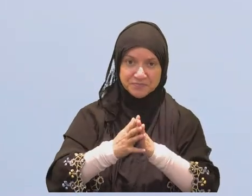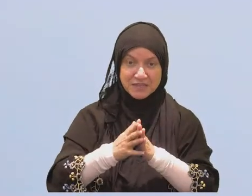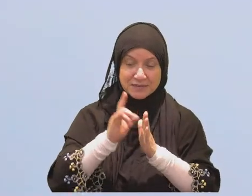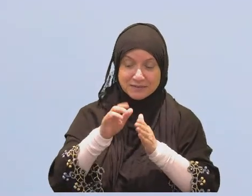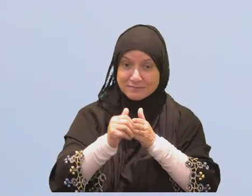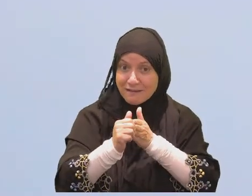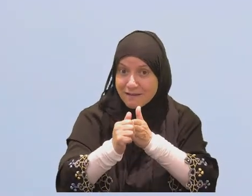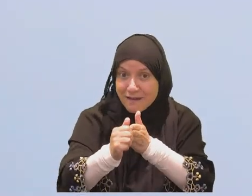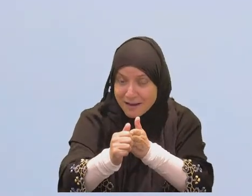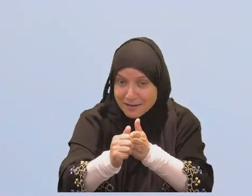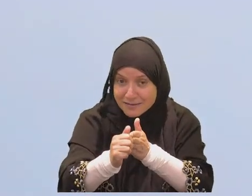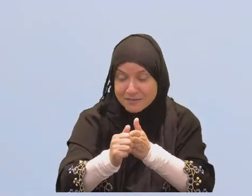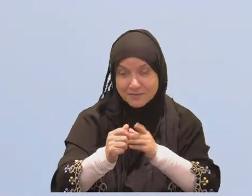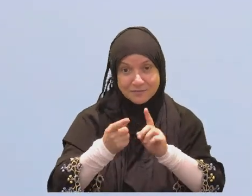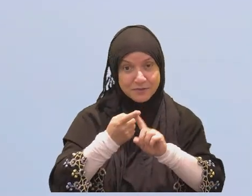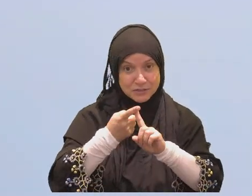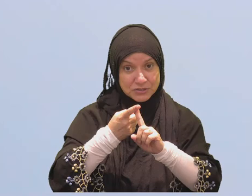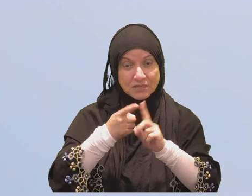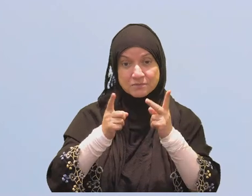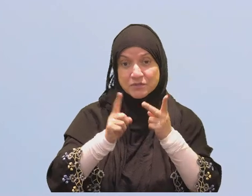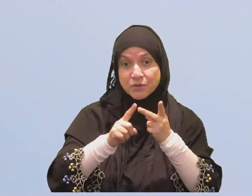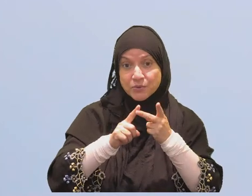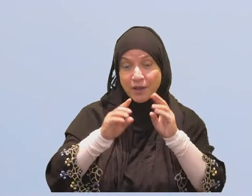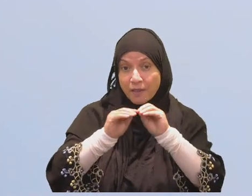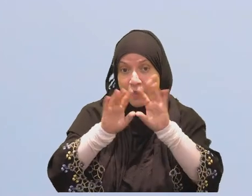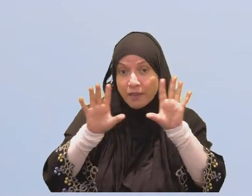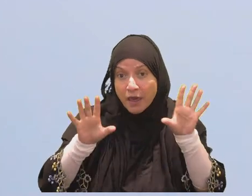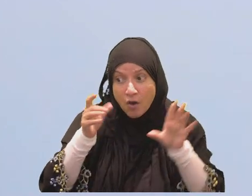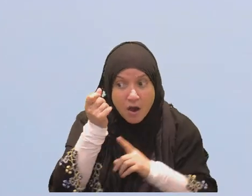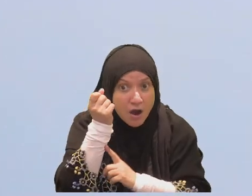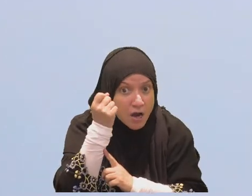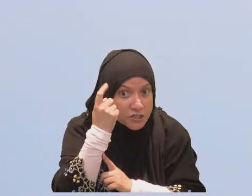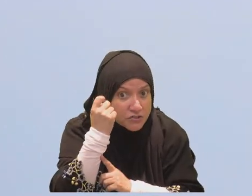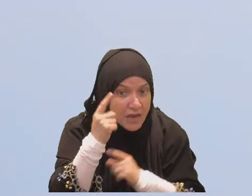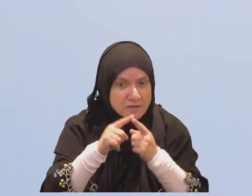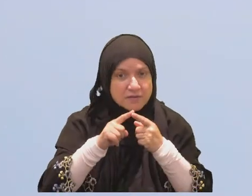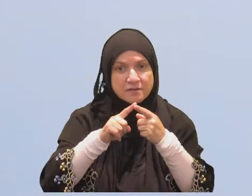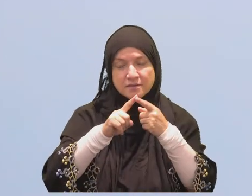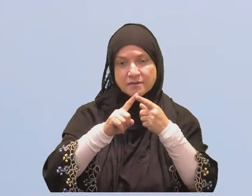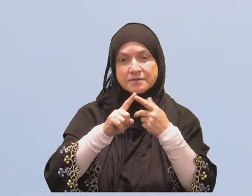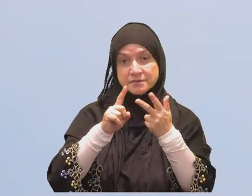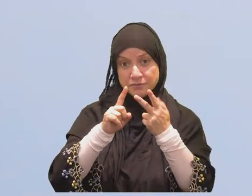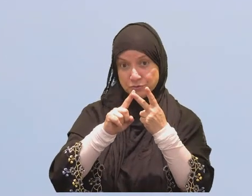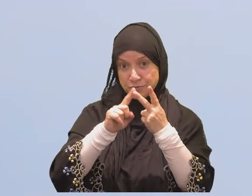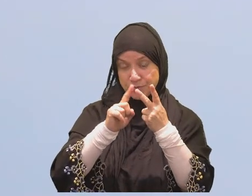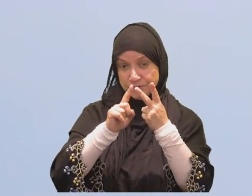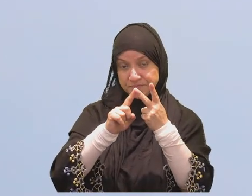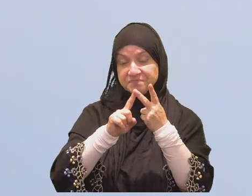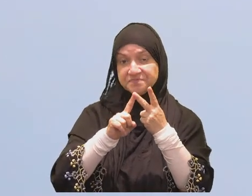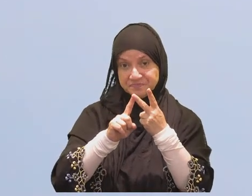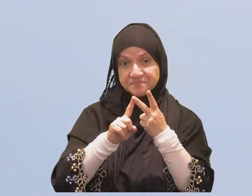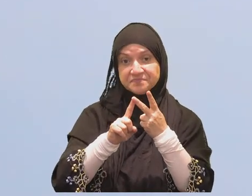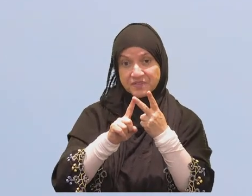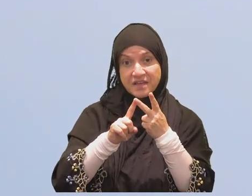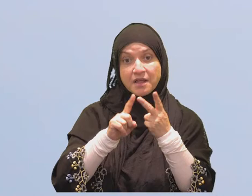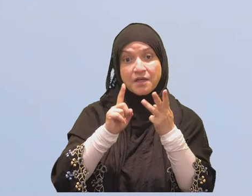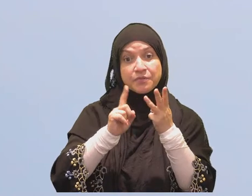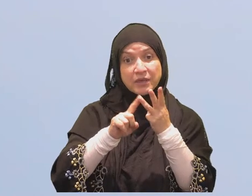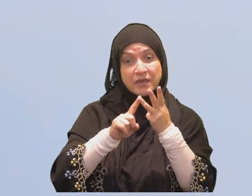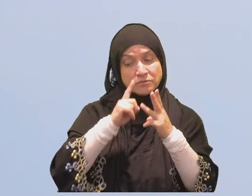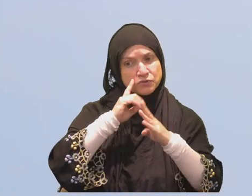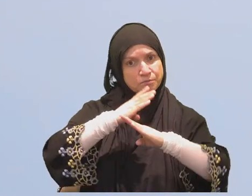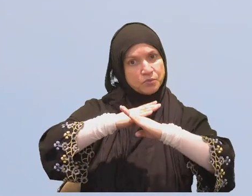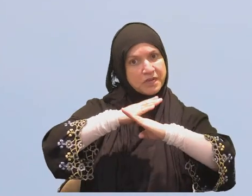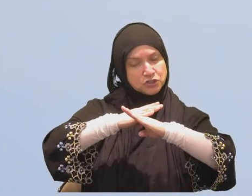The mercy of being protected if we choose to avail ourselves of